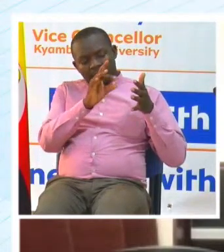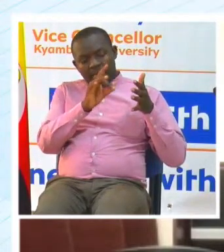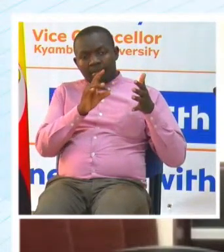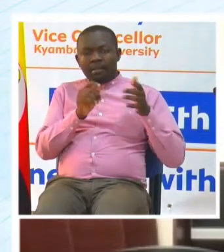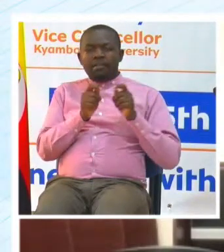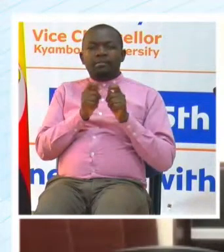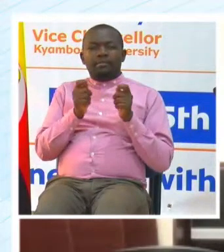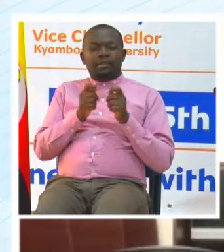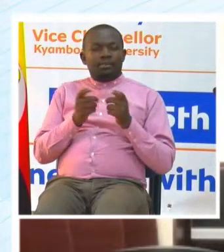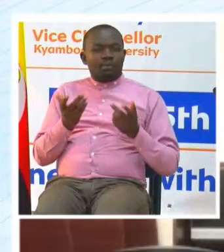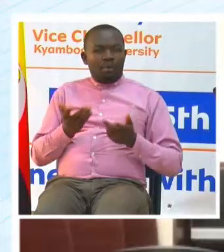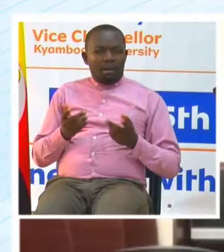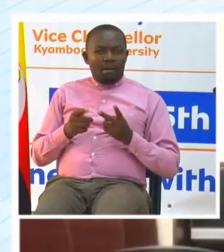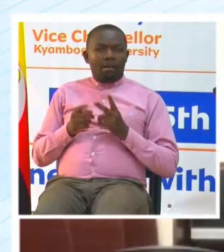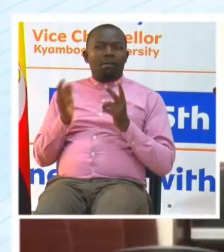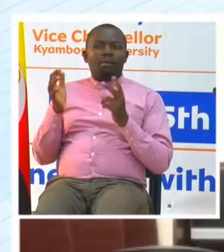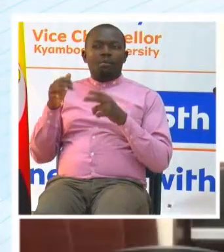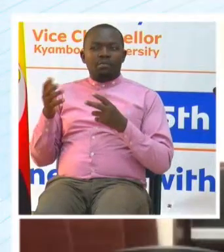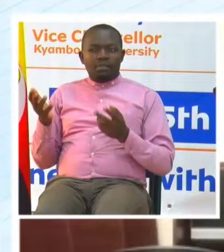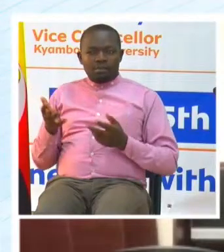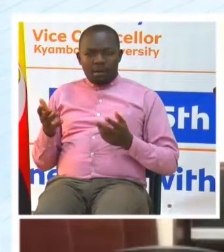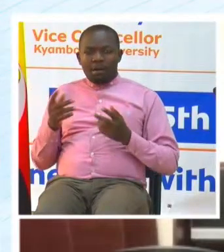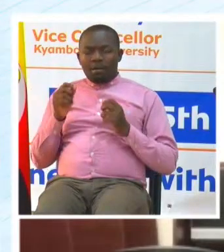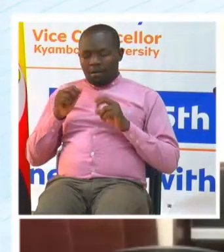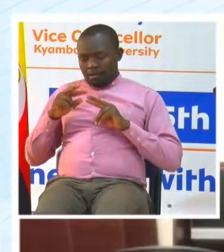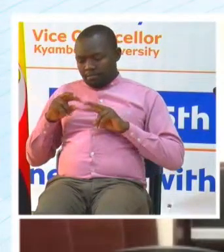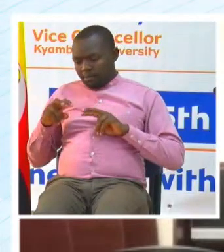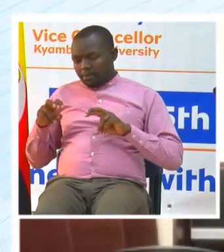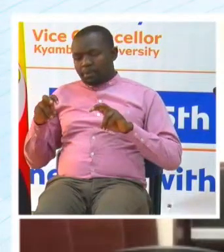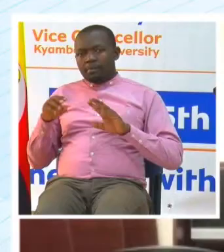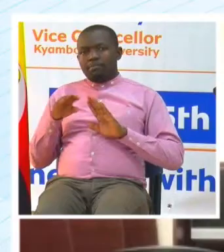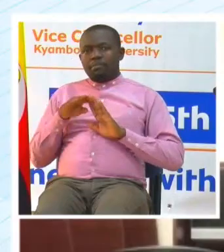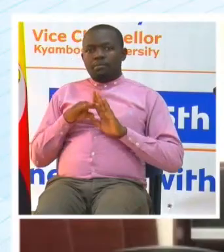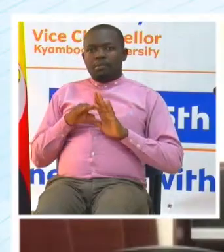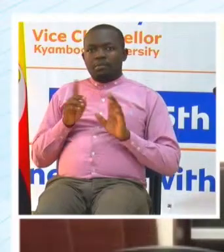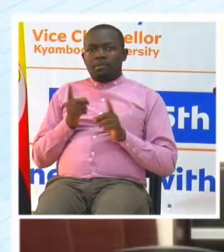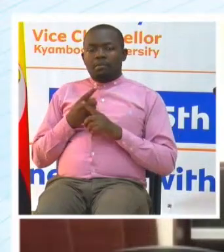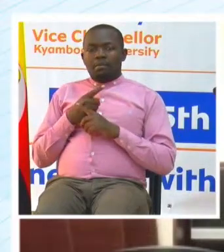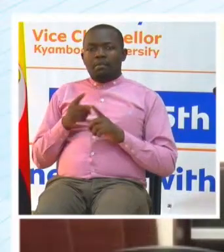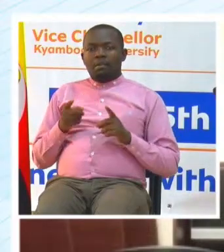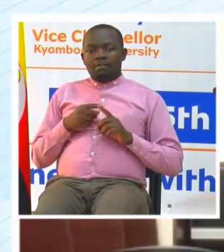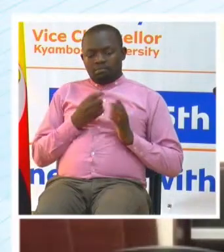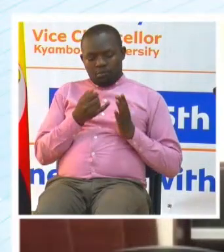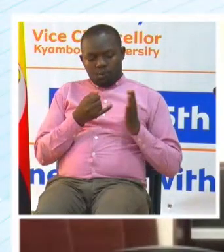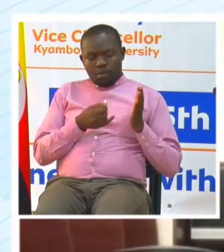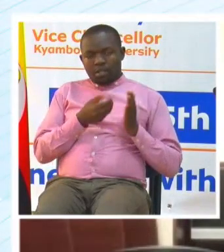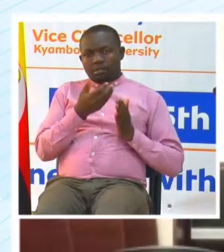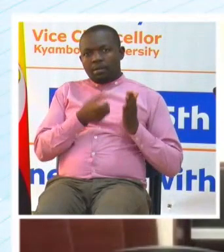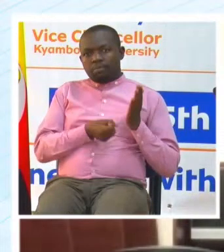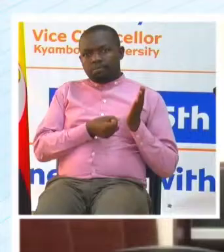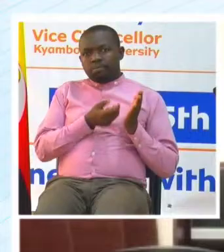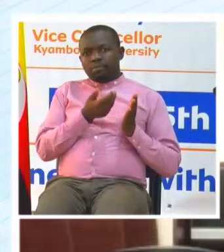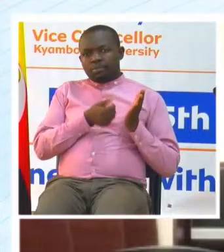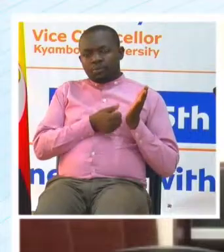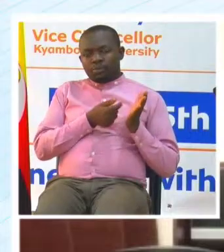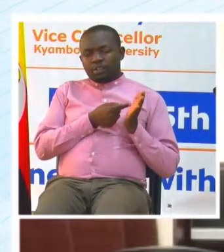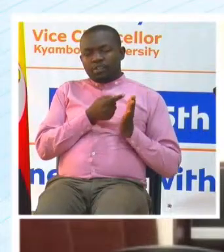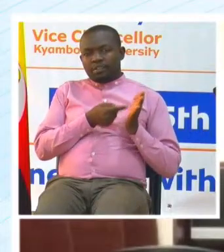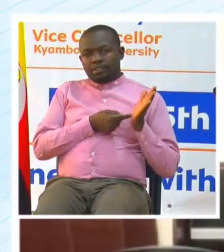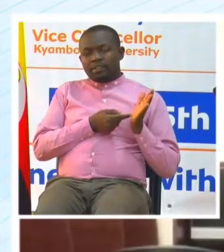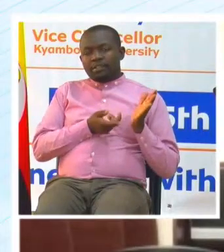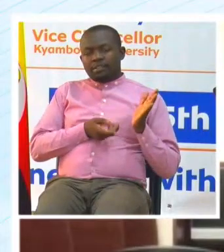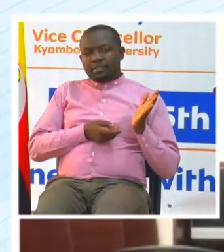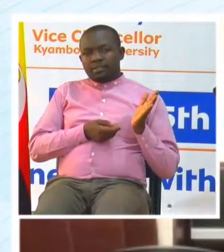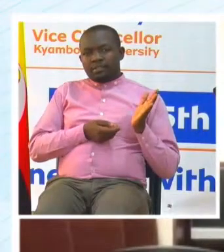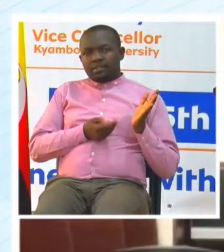conferences to get to know the different programs, what content is there, and all that. You can